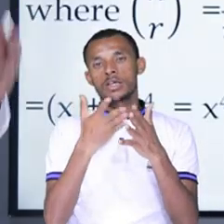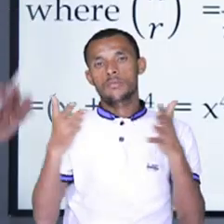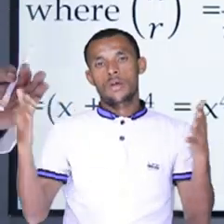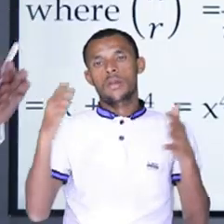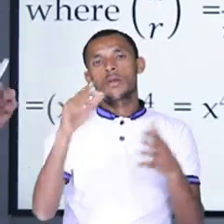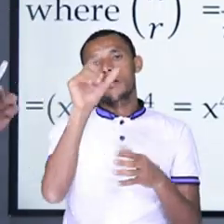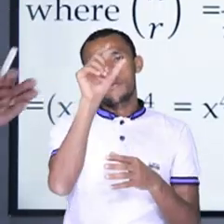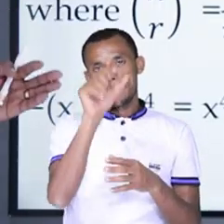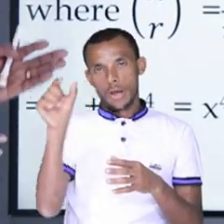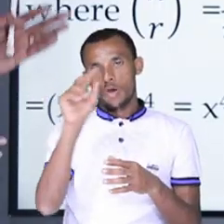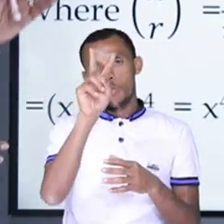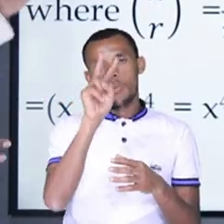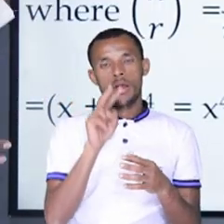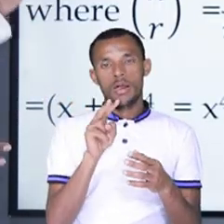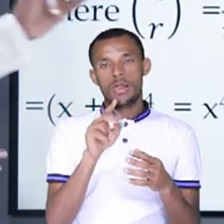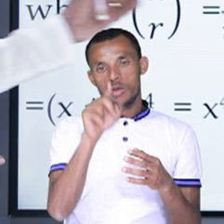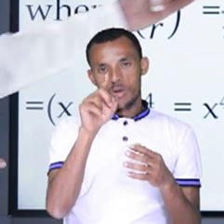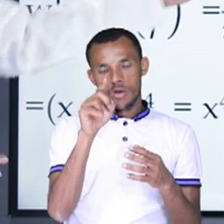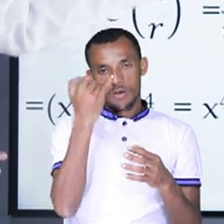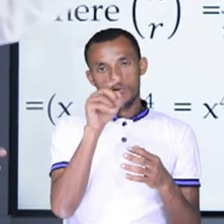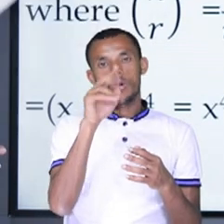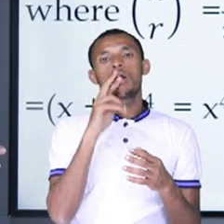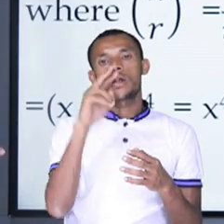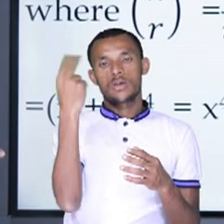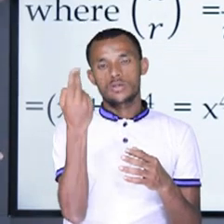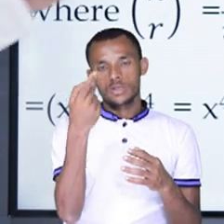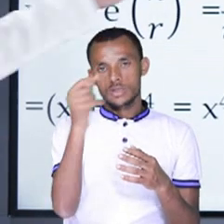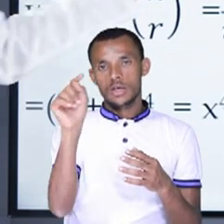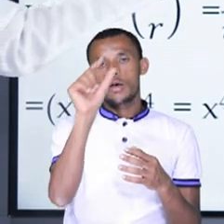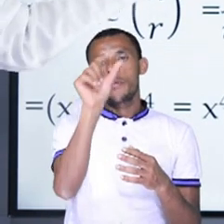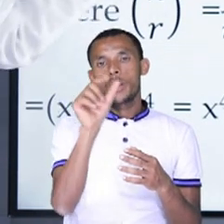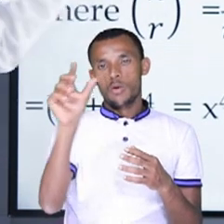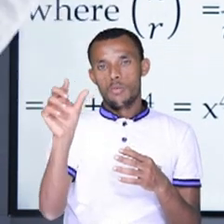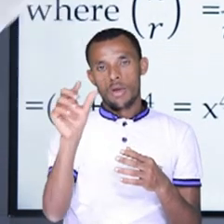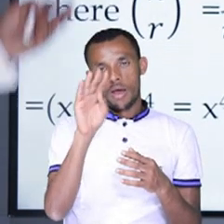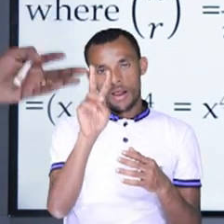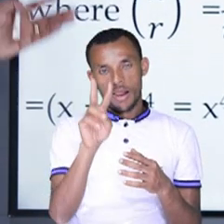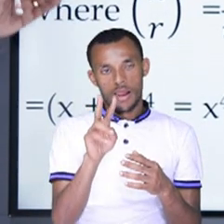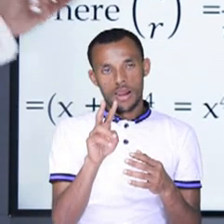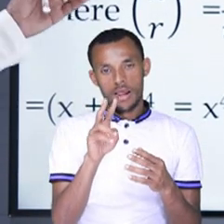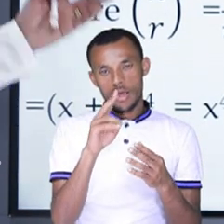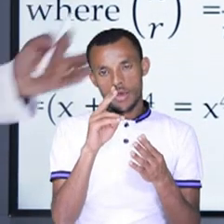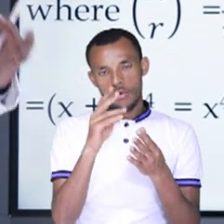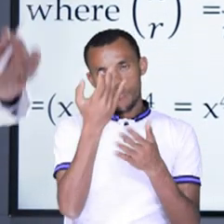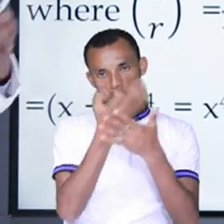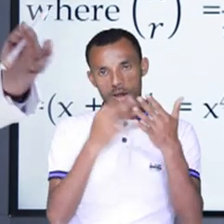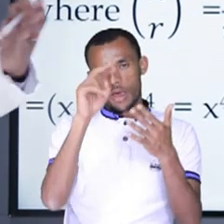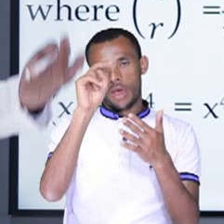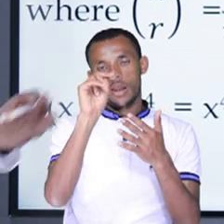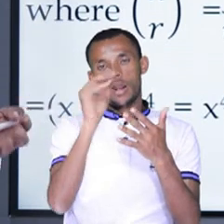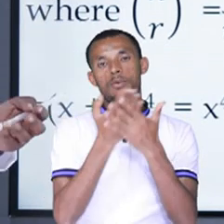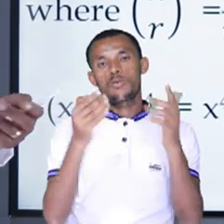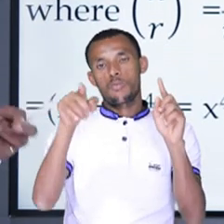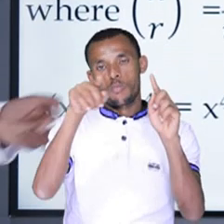binomial expansions, if you are using the binomial expansion formula, n must be an element